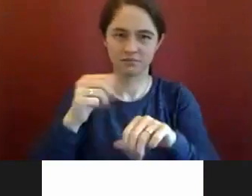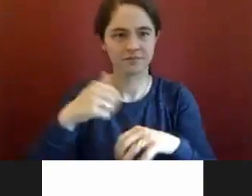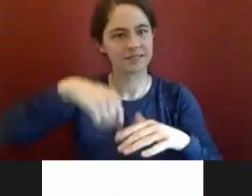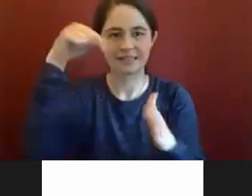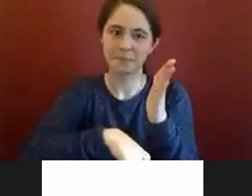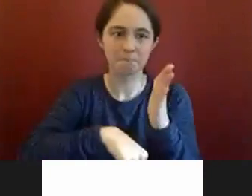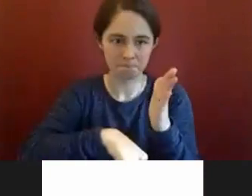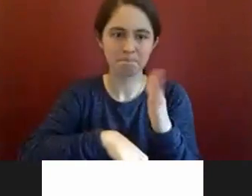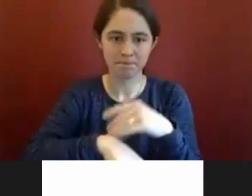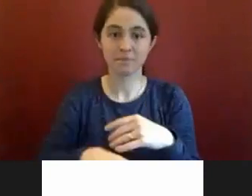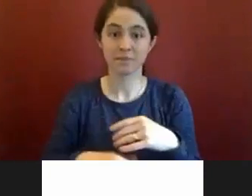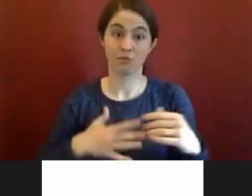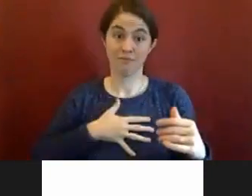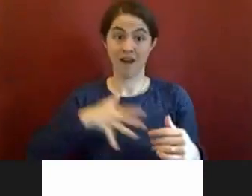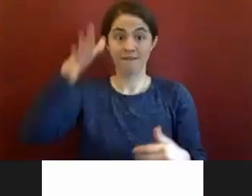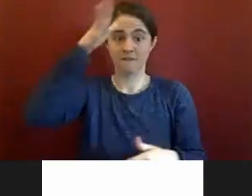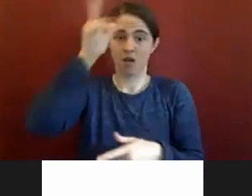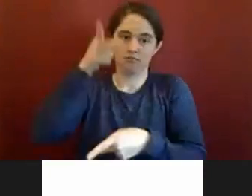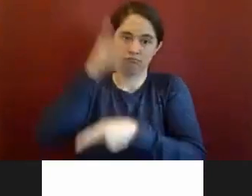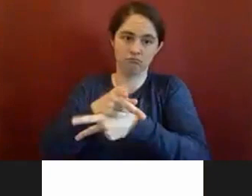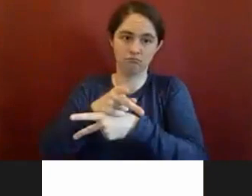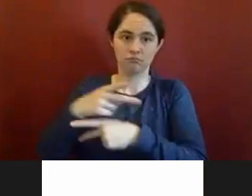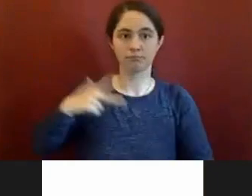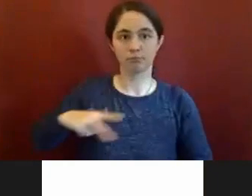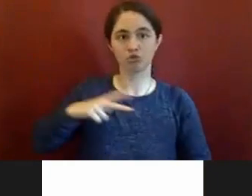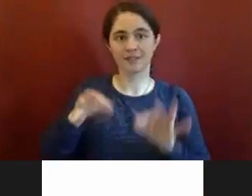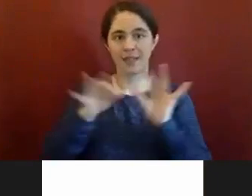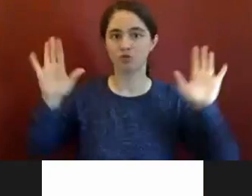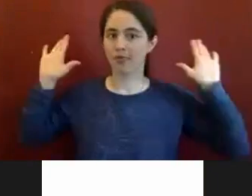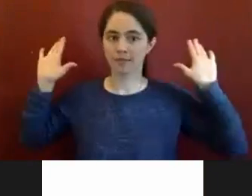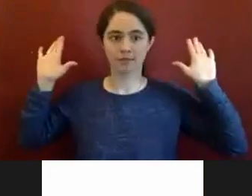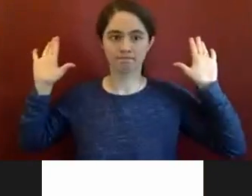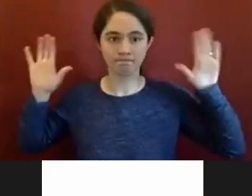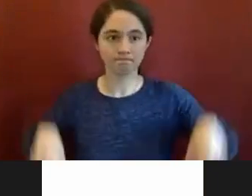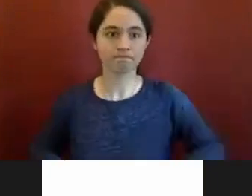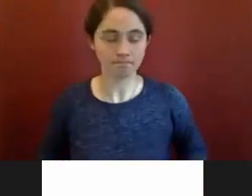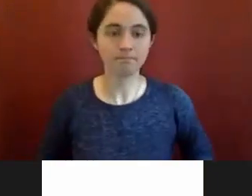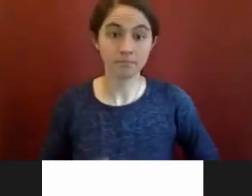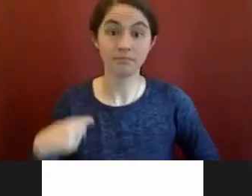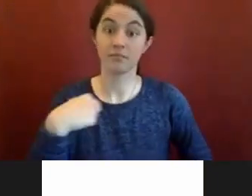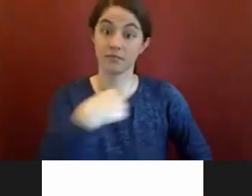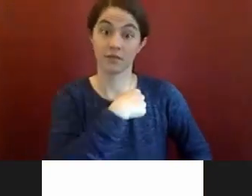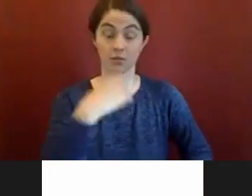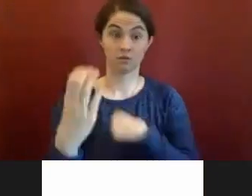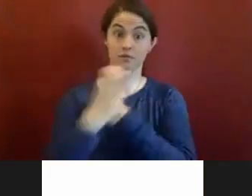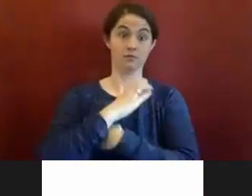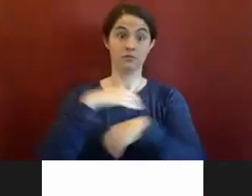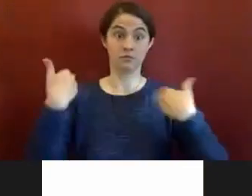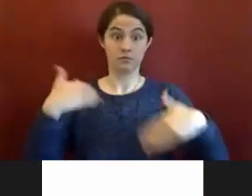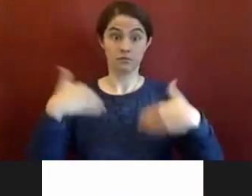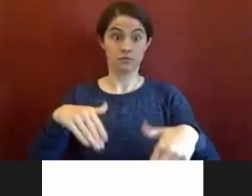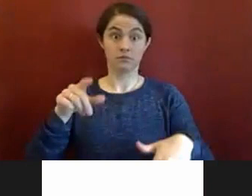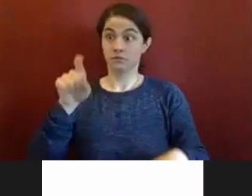only kept the Portuguese language, and we had to learn English quickly because we